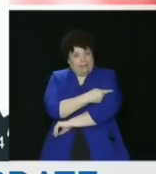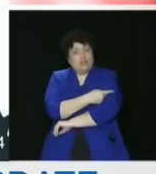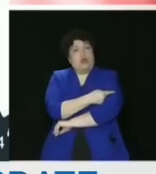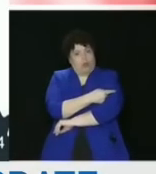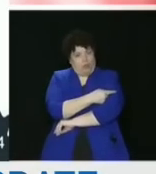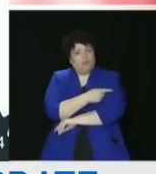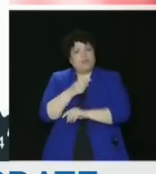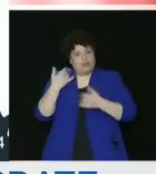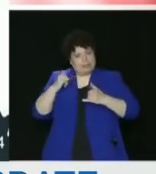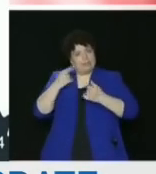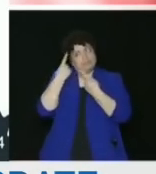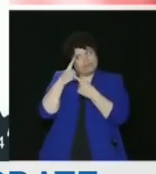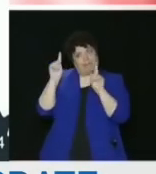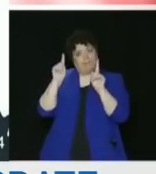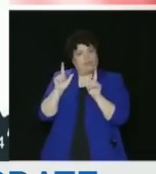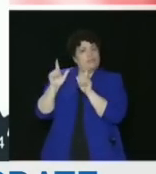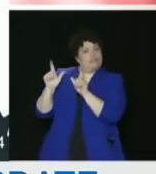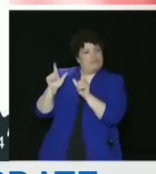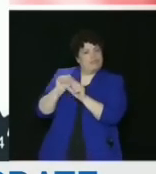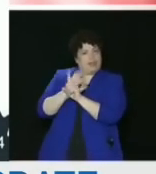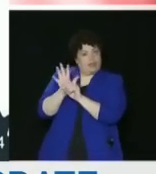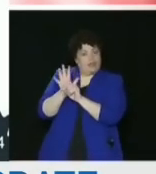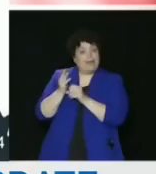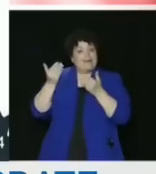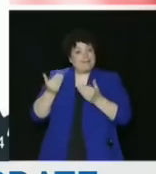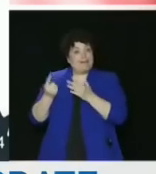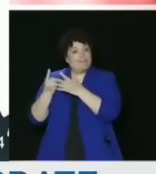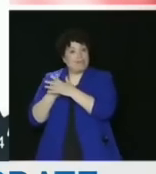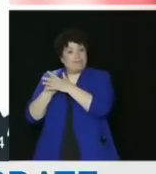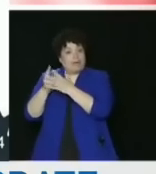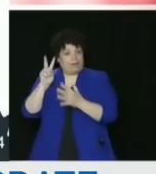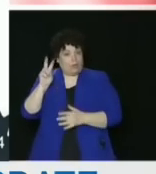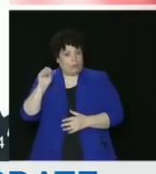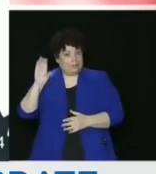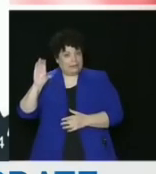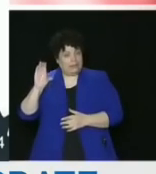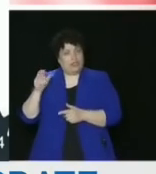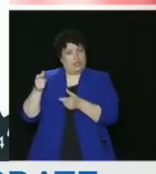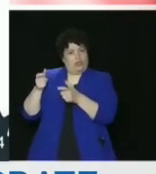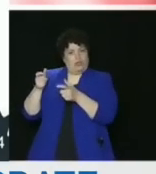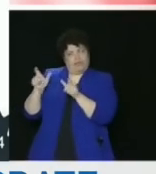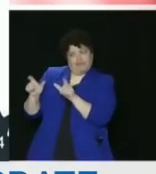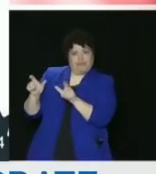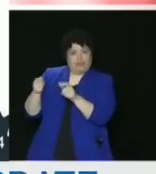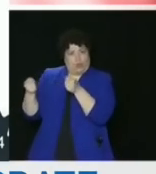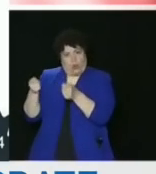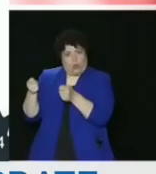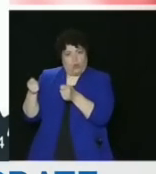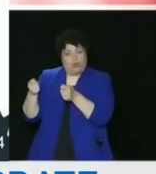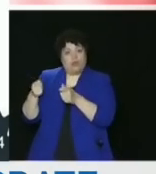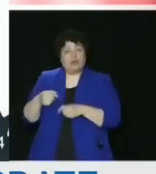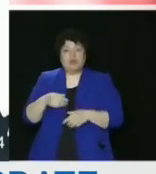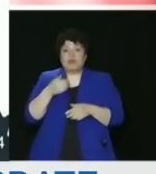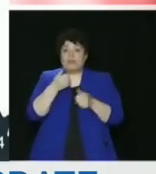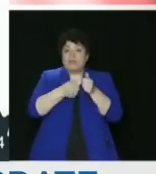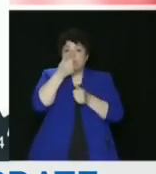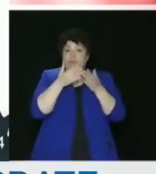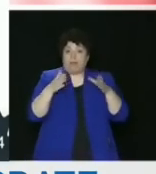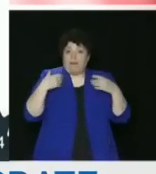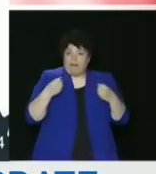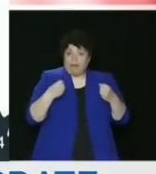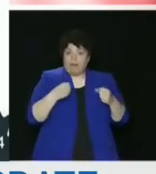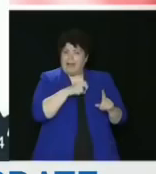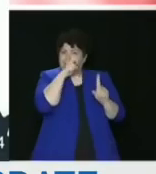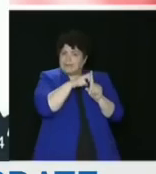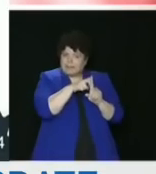effective. Spread, including variants of concern, is well controlled. Public health is able to effectively test and